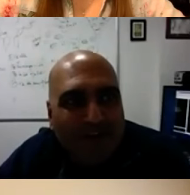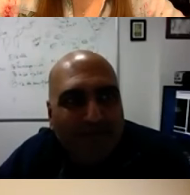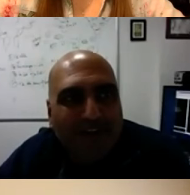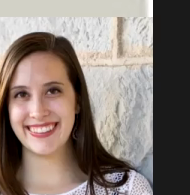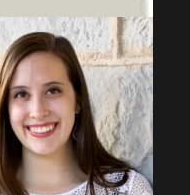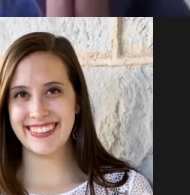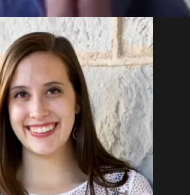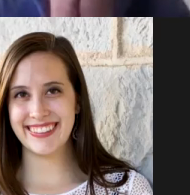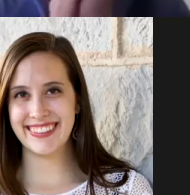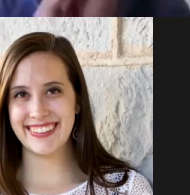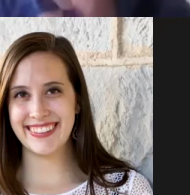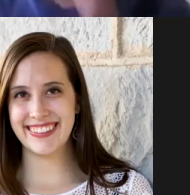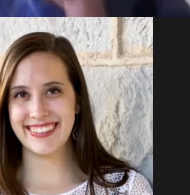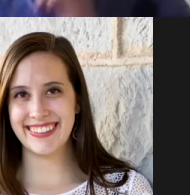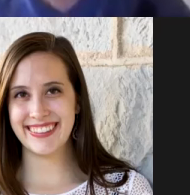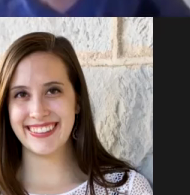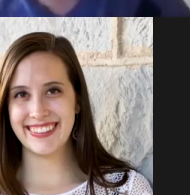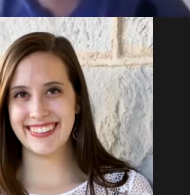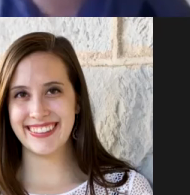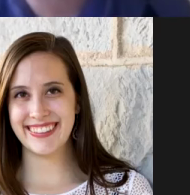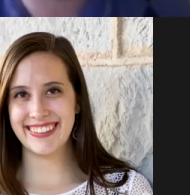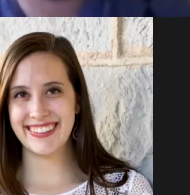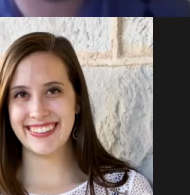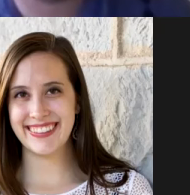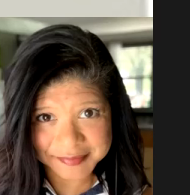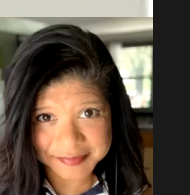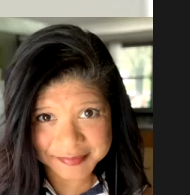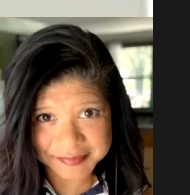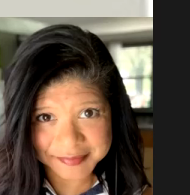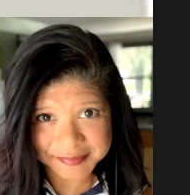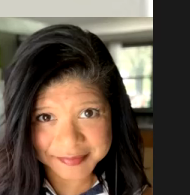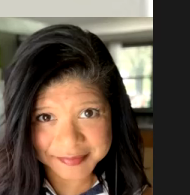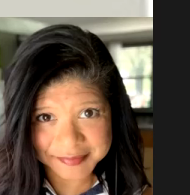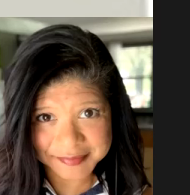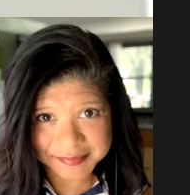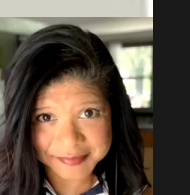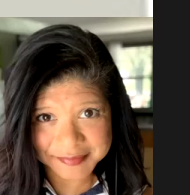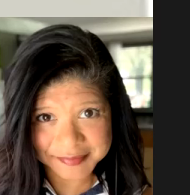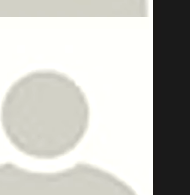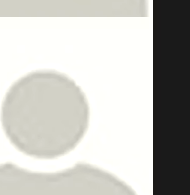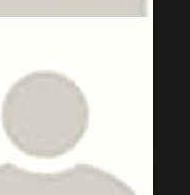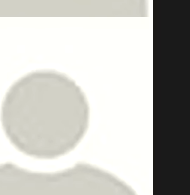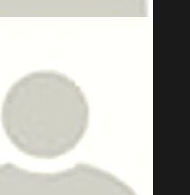have a good evening. Thank you. Thank you.